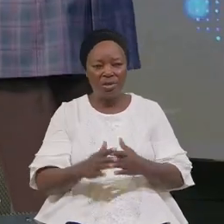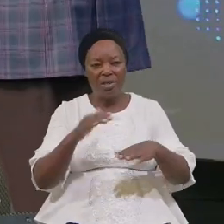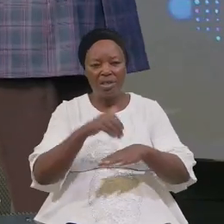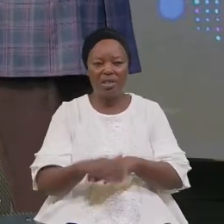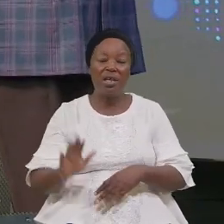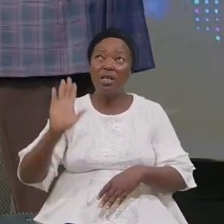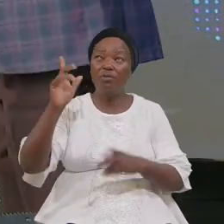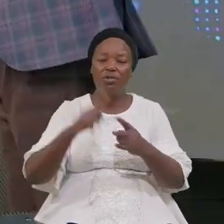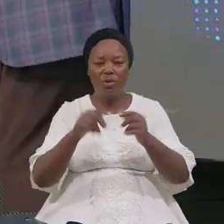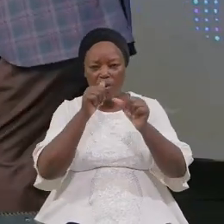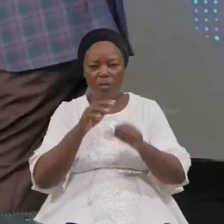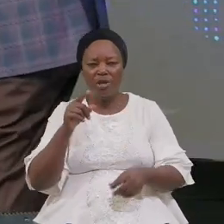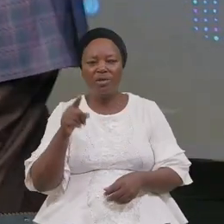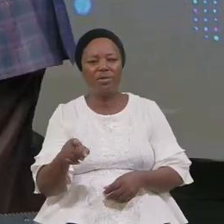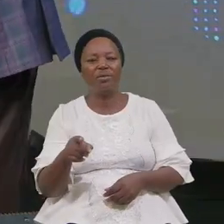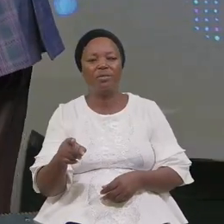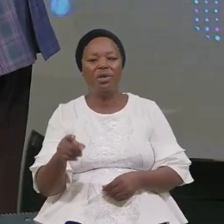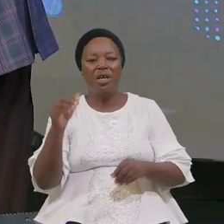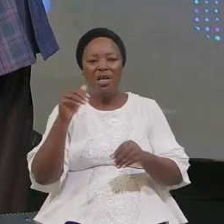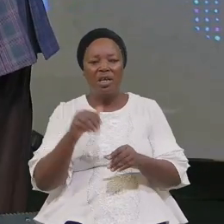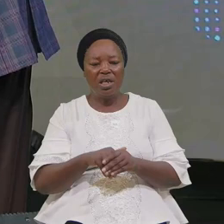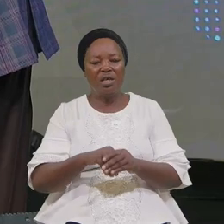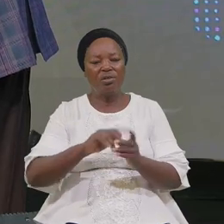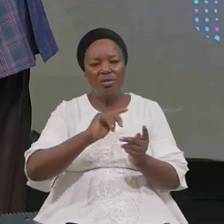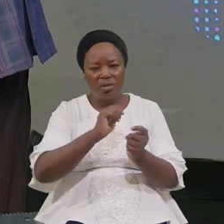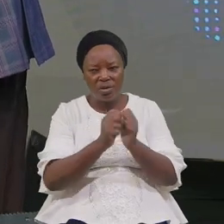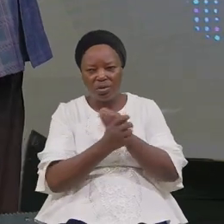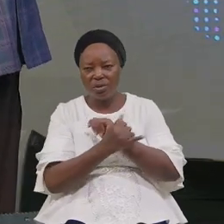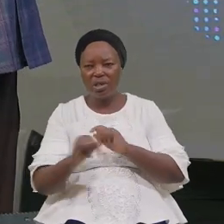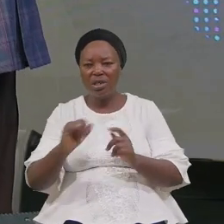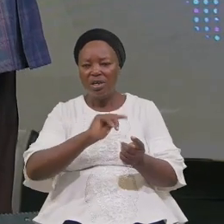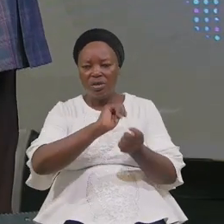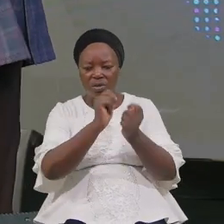him to bless you in turning away,